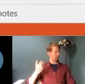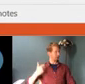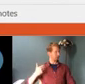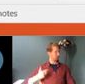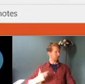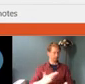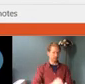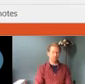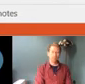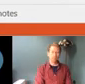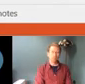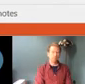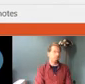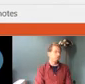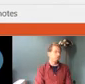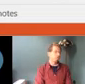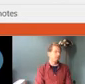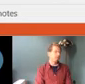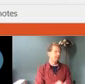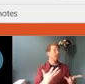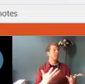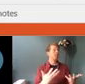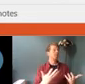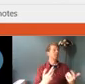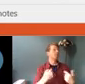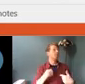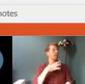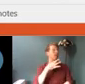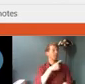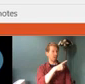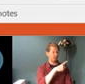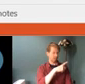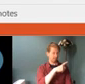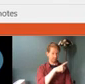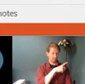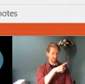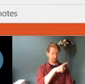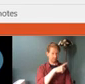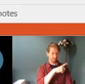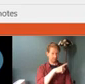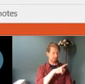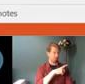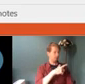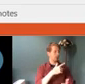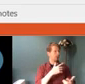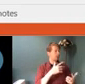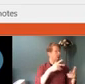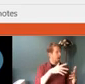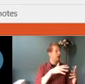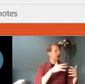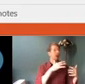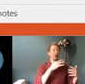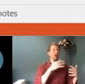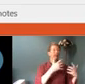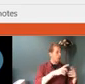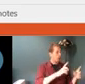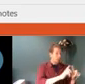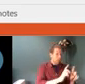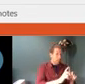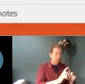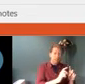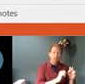Leicester. At the moment, I'm in the US at the NIST, National Institute of Standard Technology, and also at Georgetown University, working